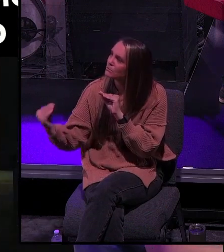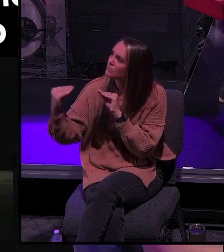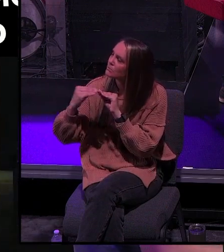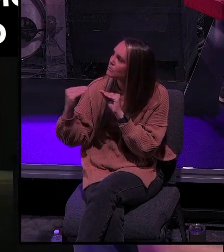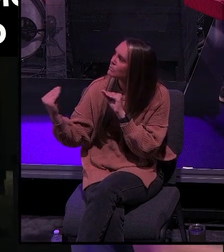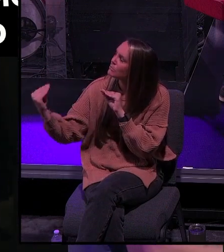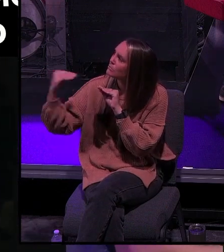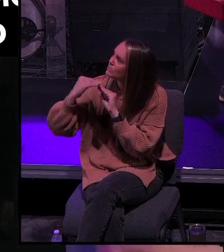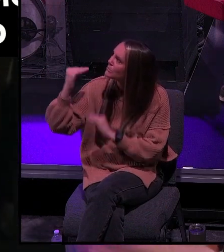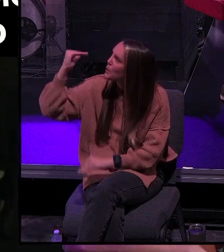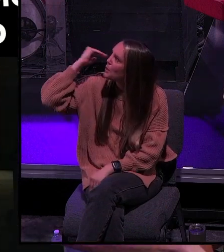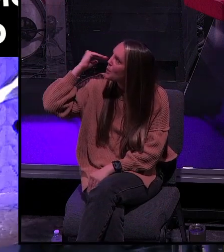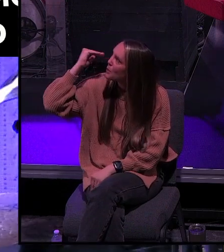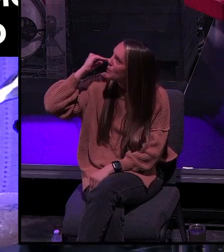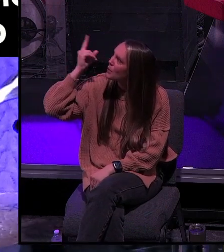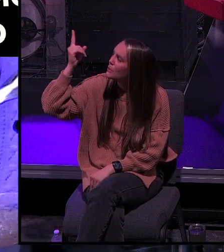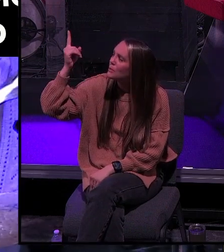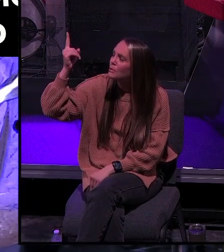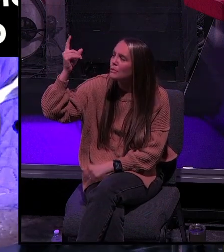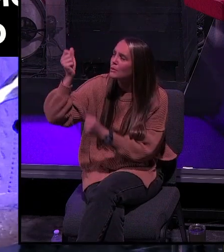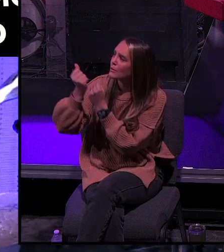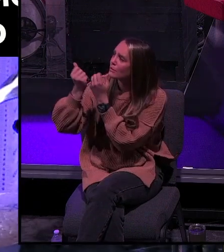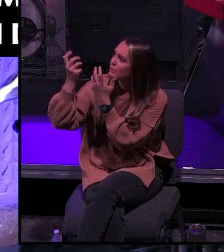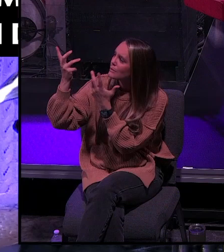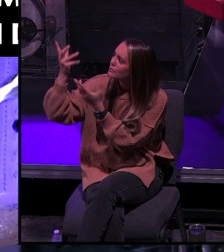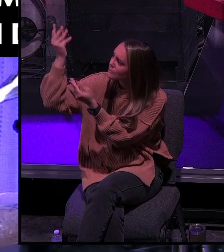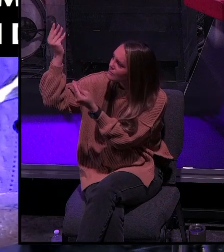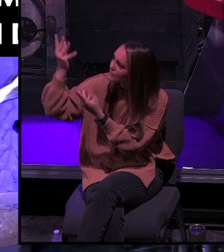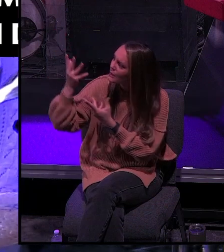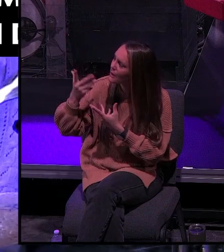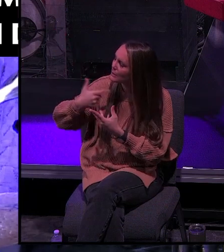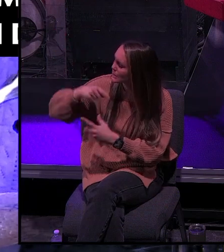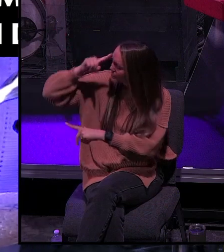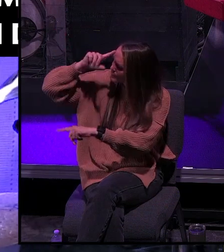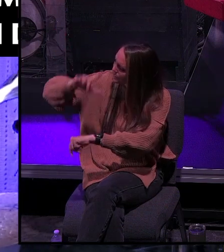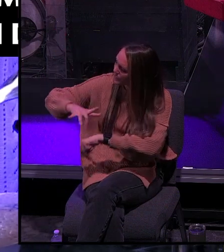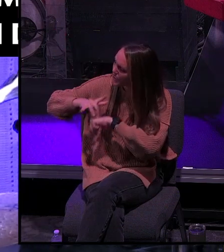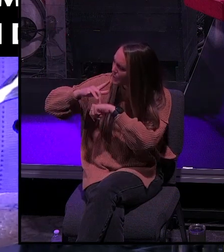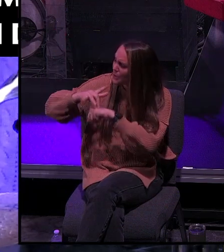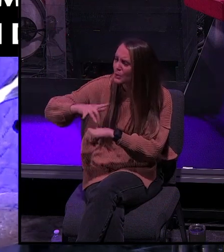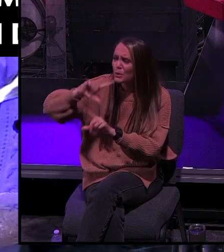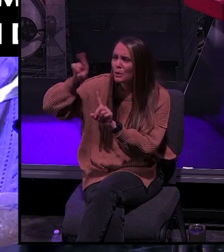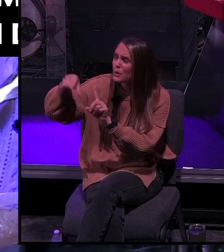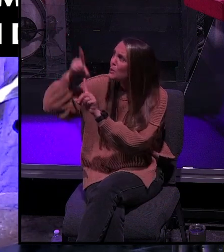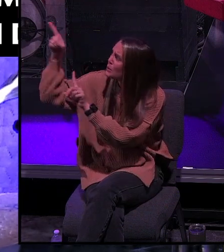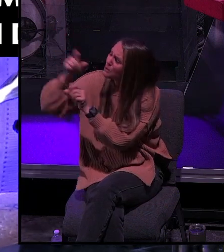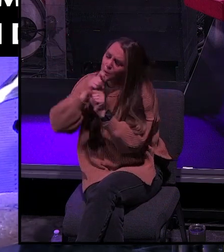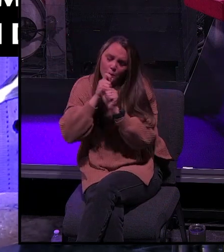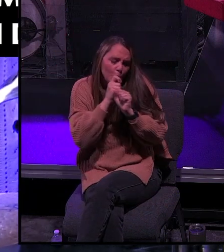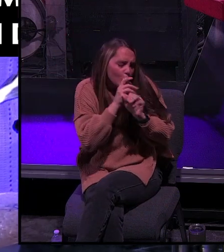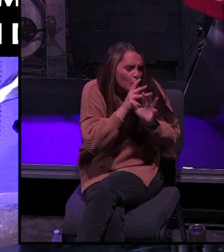more. We're hanging on every word. 'Cause when you speak,